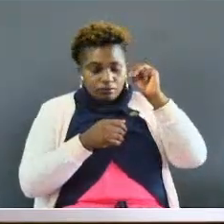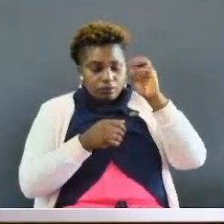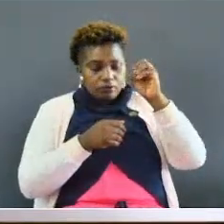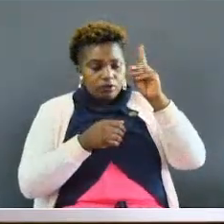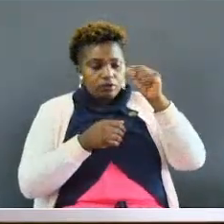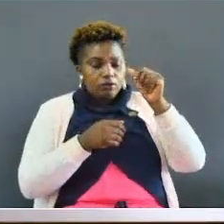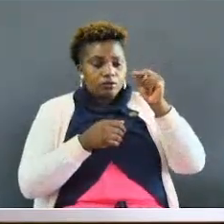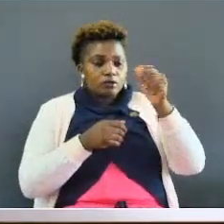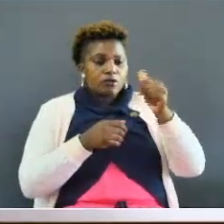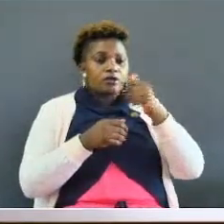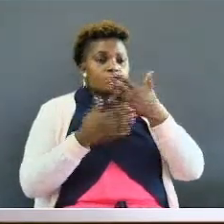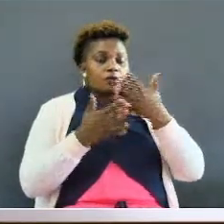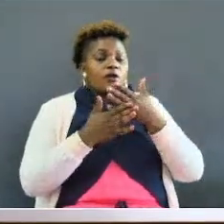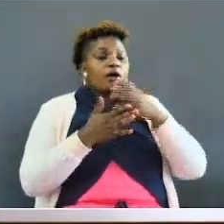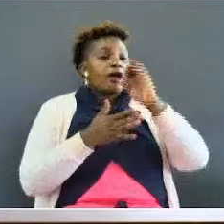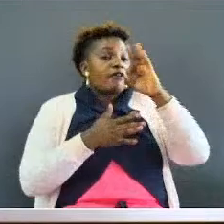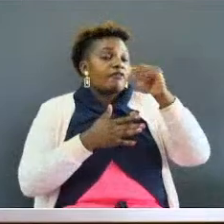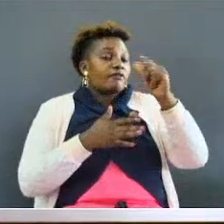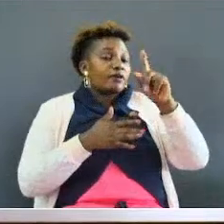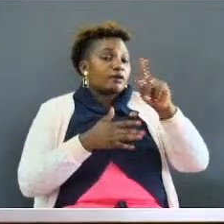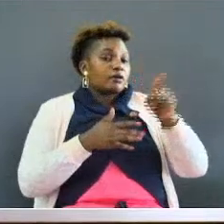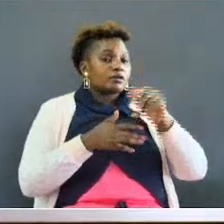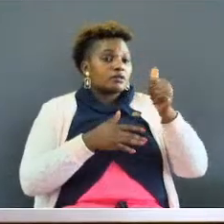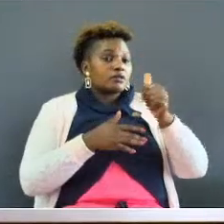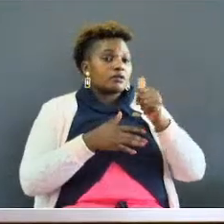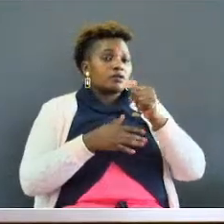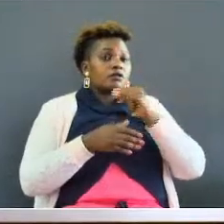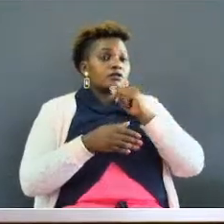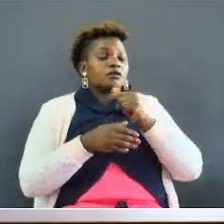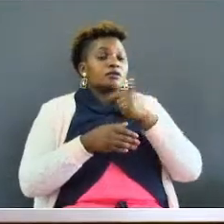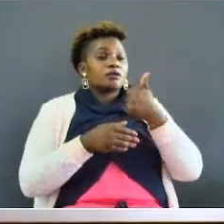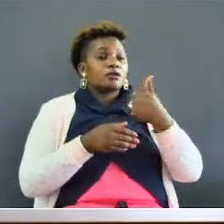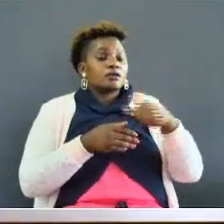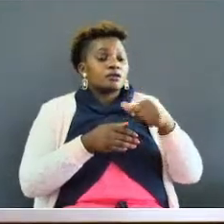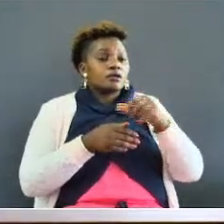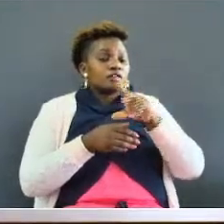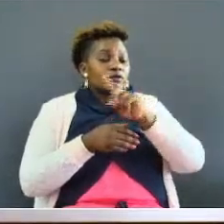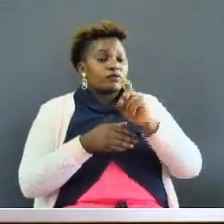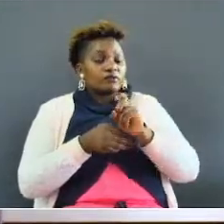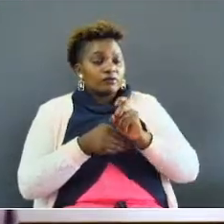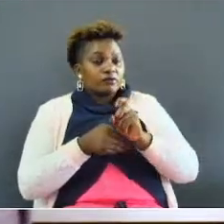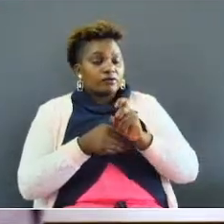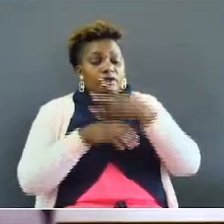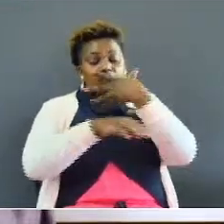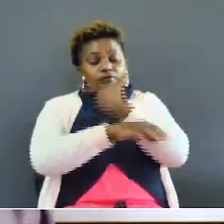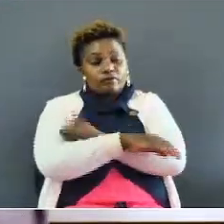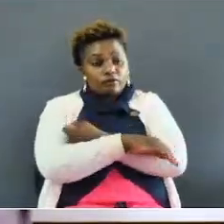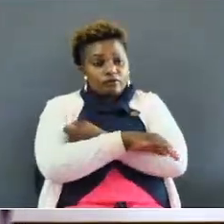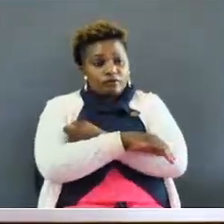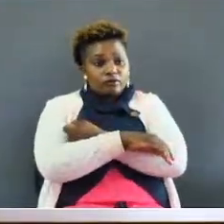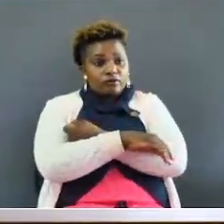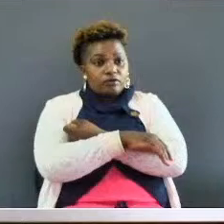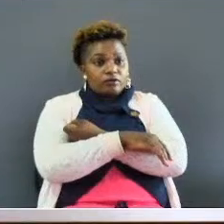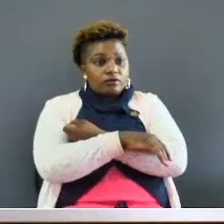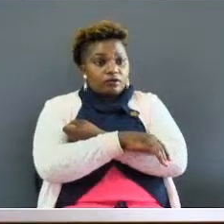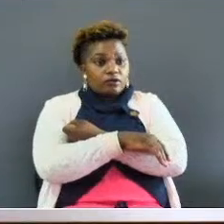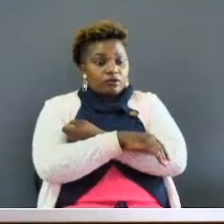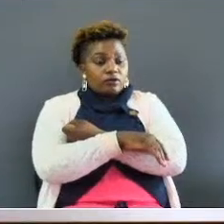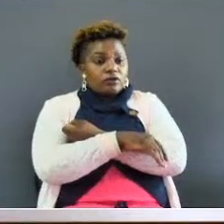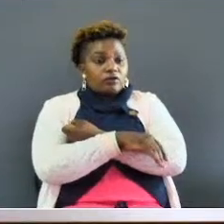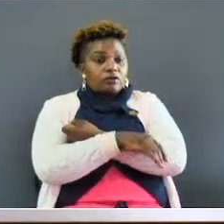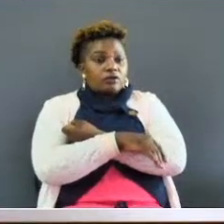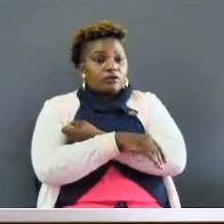And even there, the Pfizer, that is why we should not say any virus is important, any vaccine, there are any vaccines that are